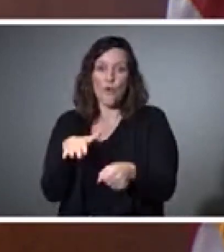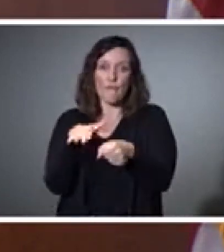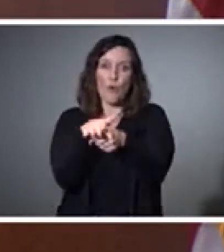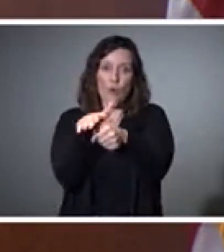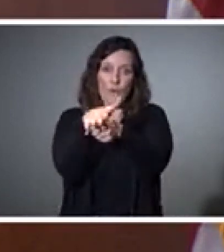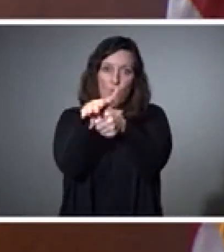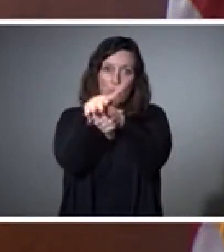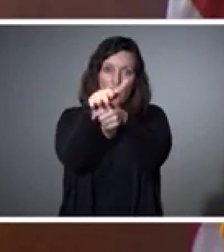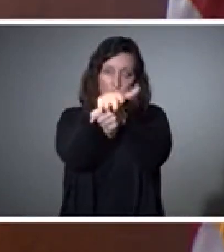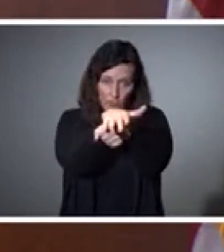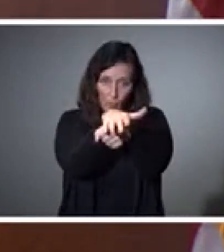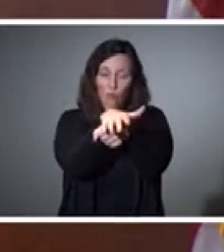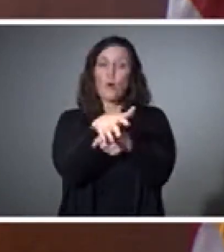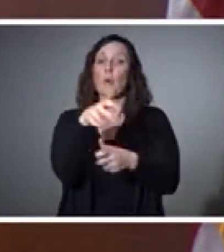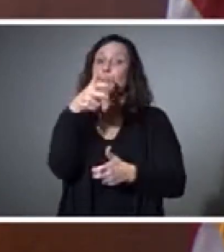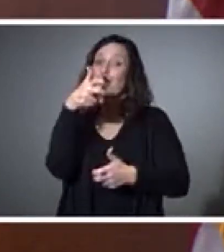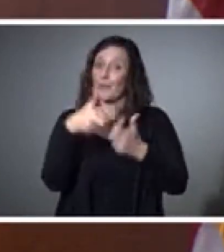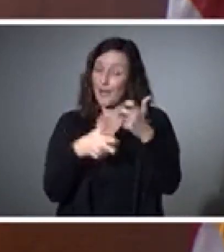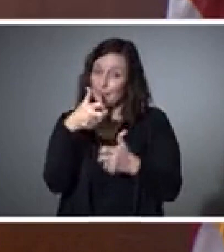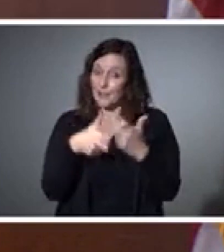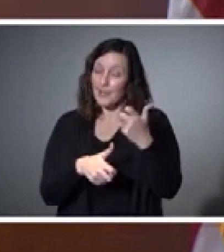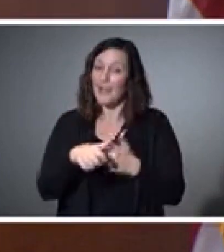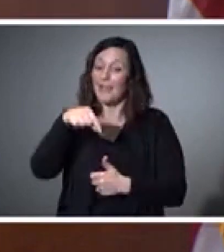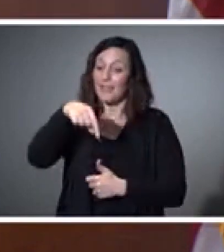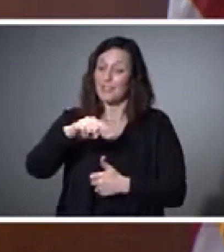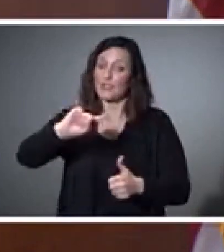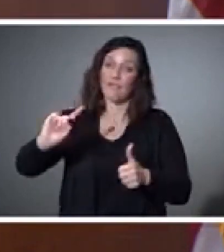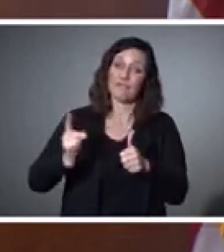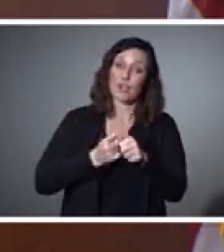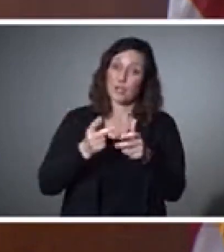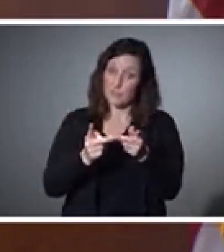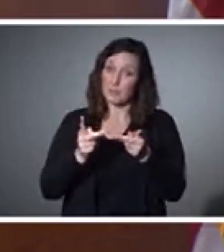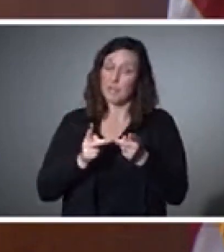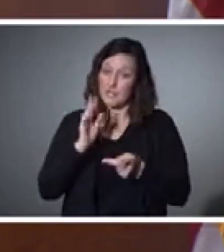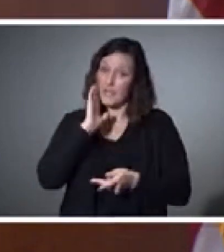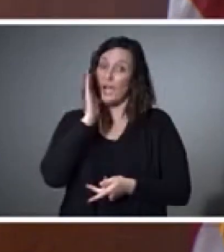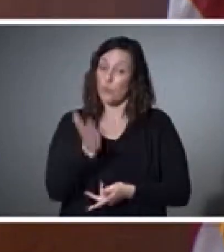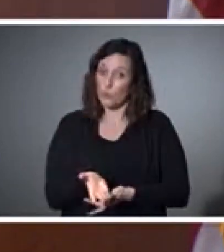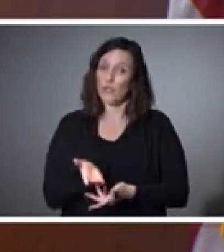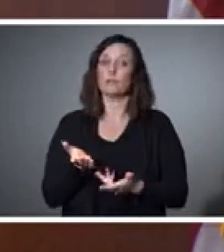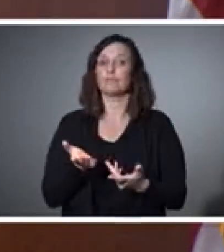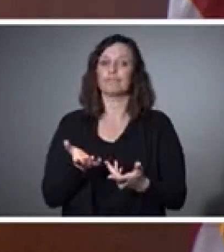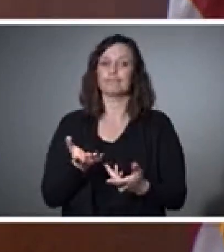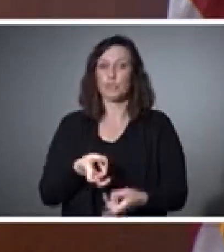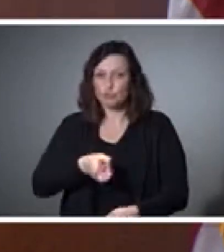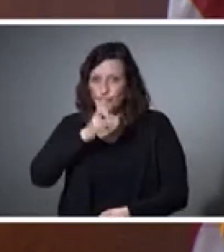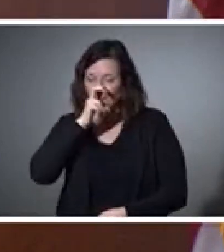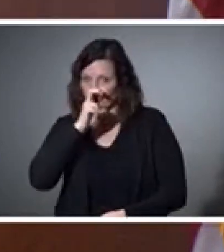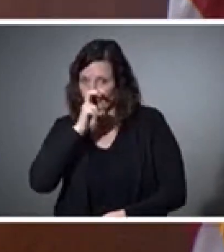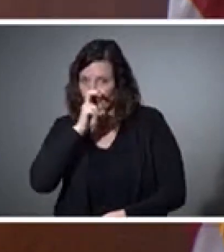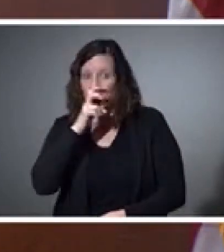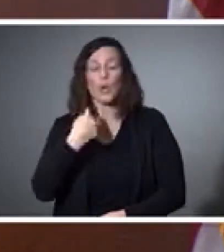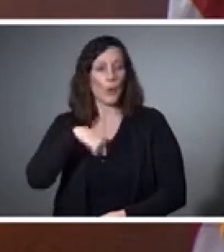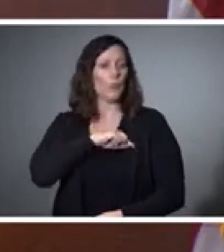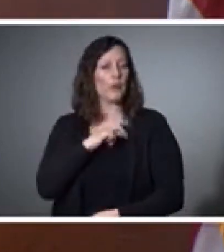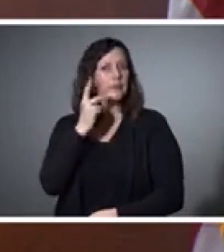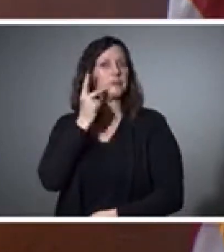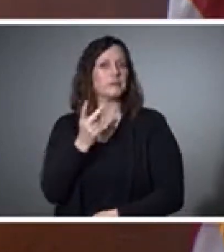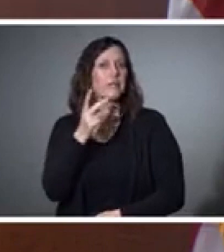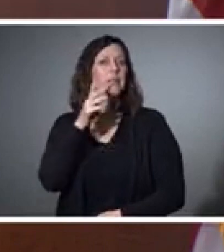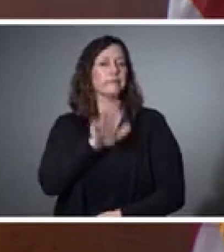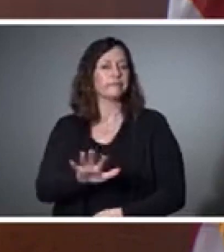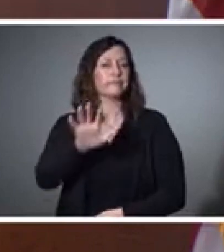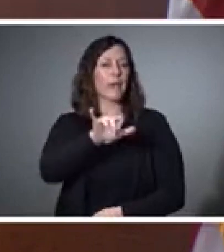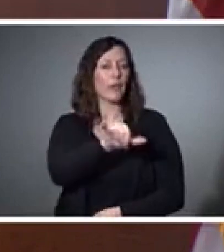of an issue, this is the first place that I'm going to tighten. We've seen about the same compliance